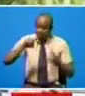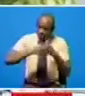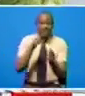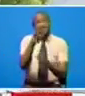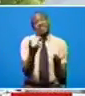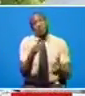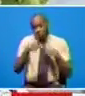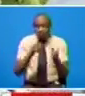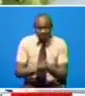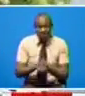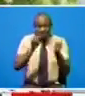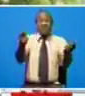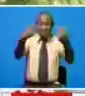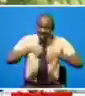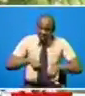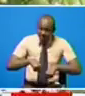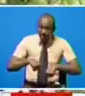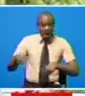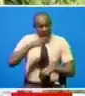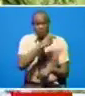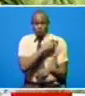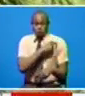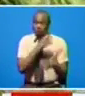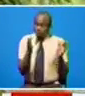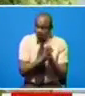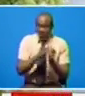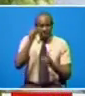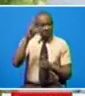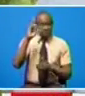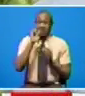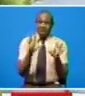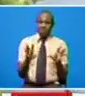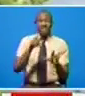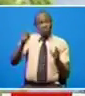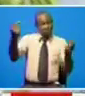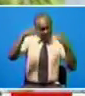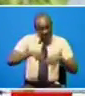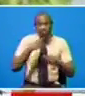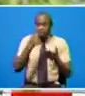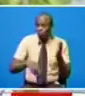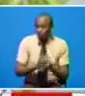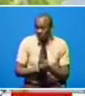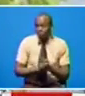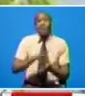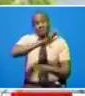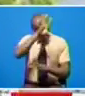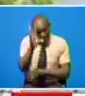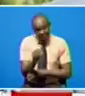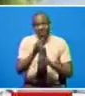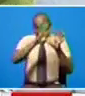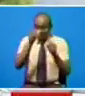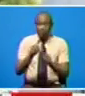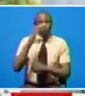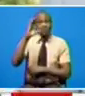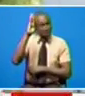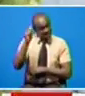They are the people who came, even without consulting with the SRC, came out and said the budget for the CBA that we